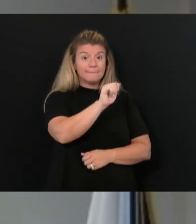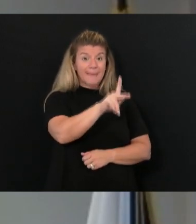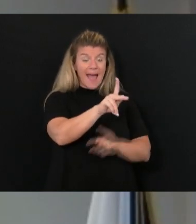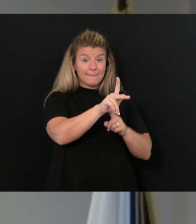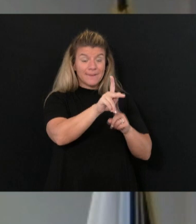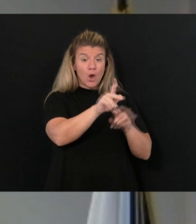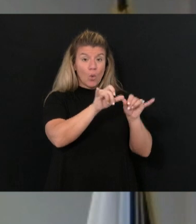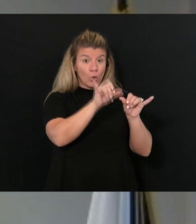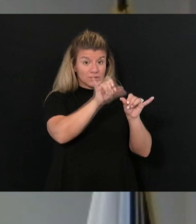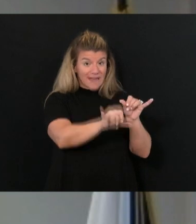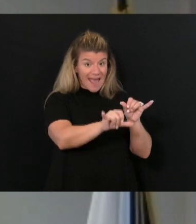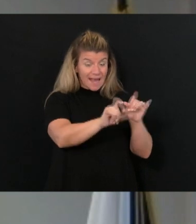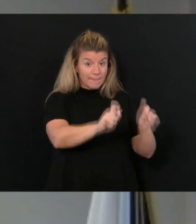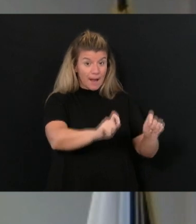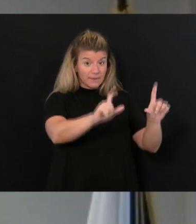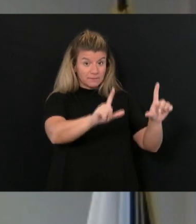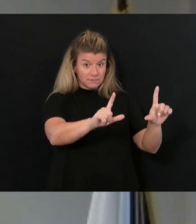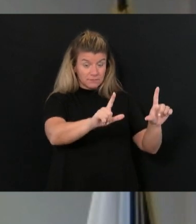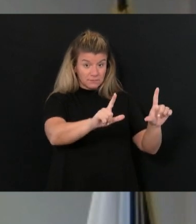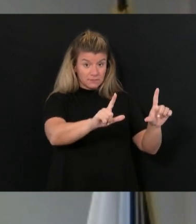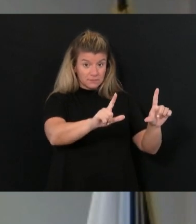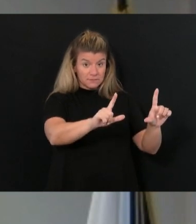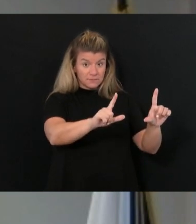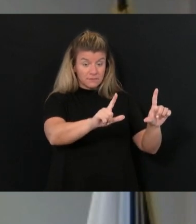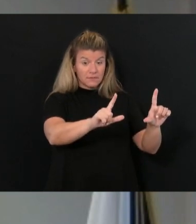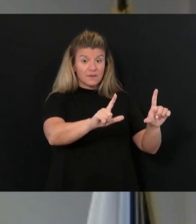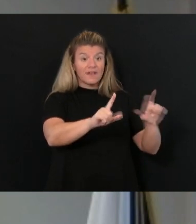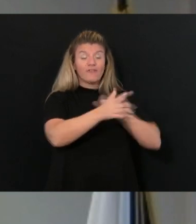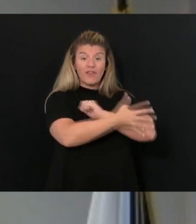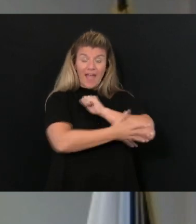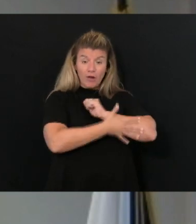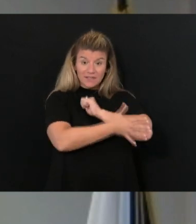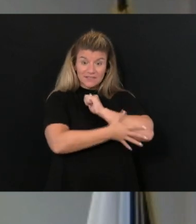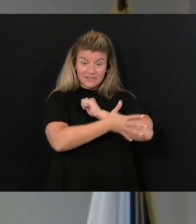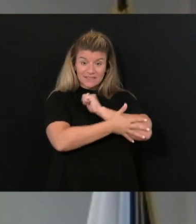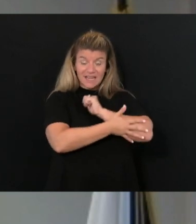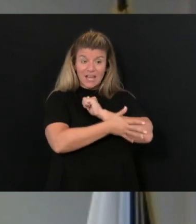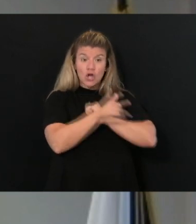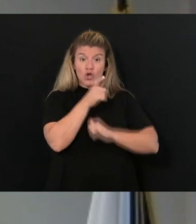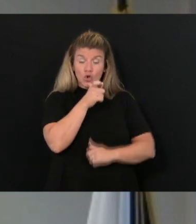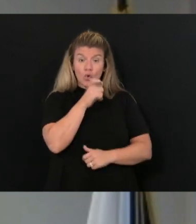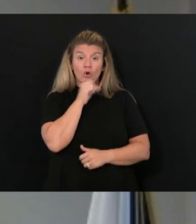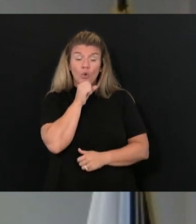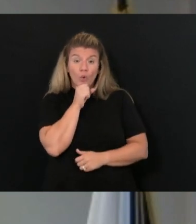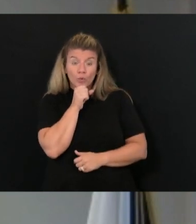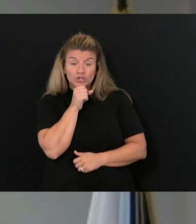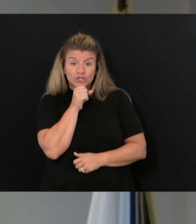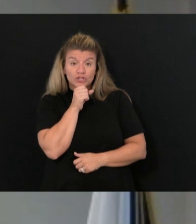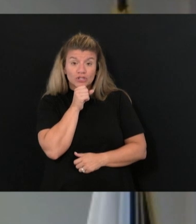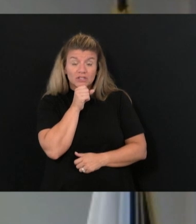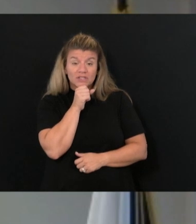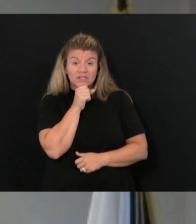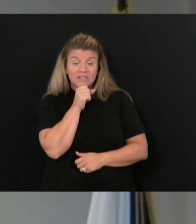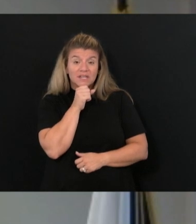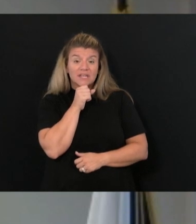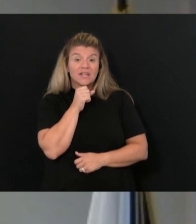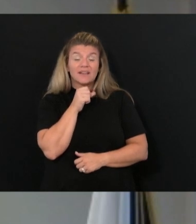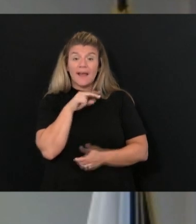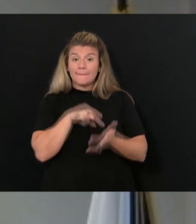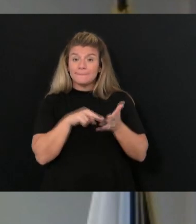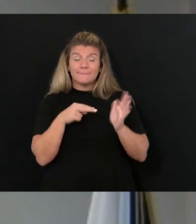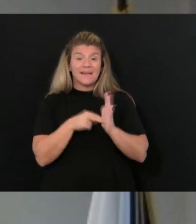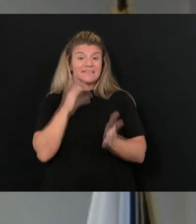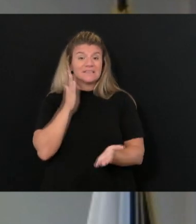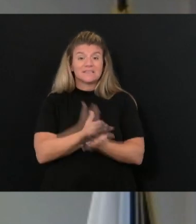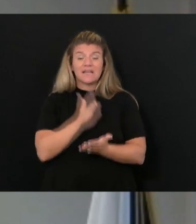up, as we've talked about before. Counties that are in orange will